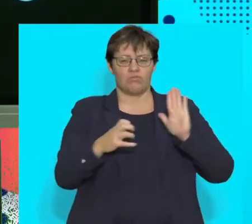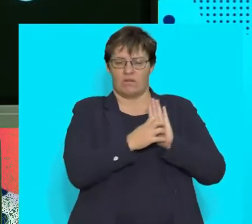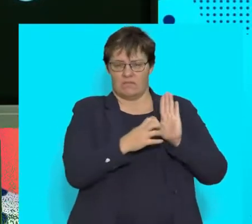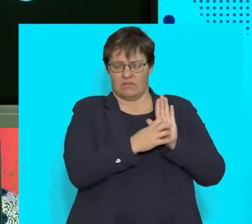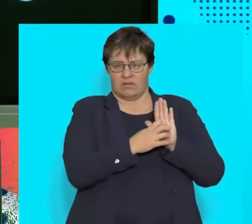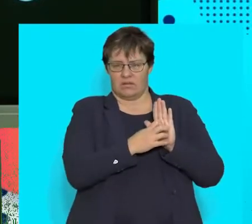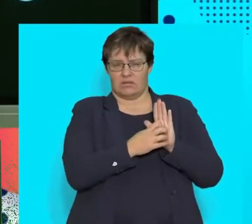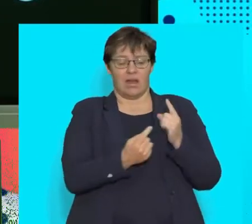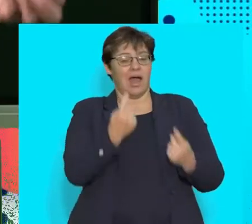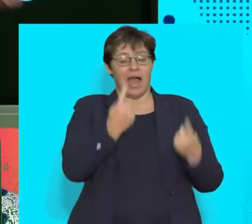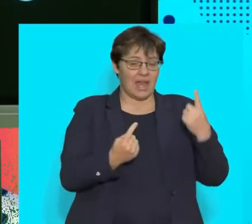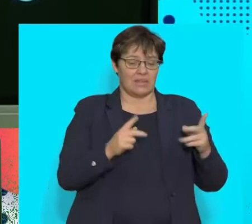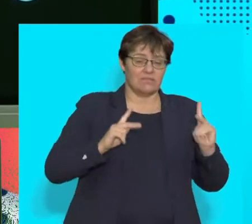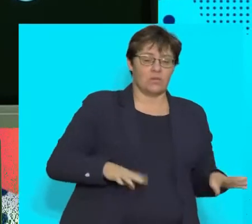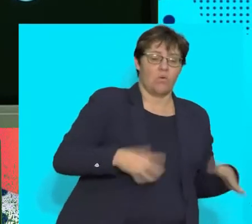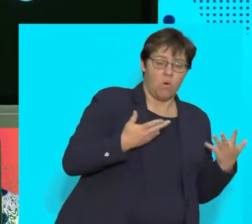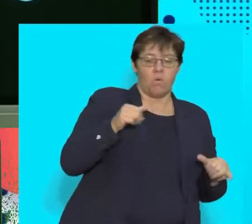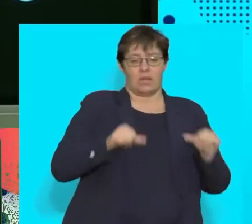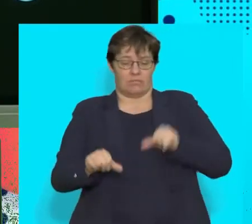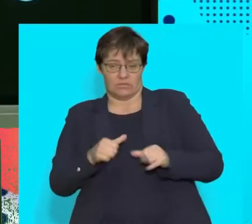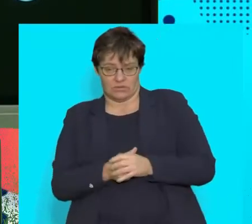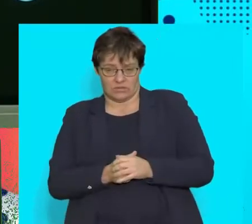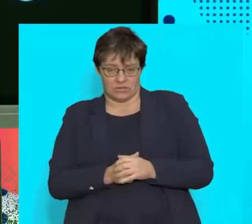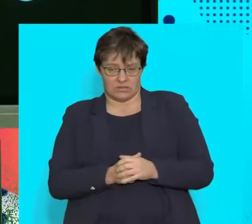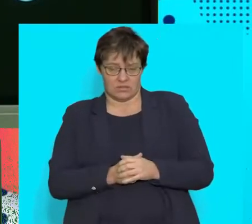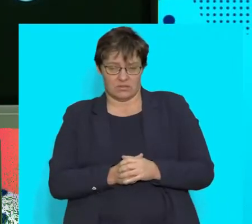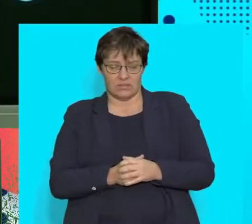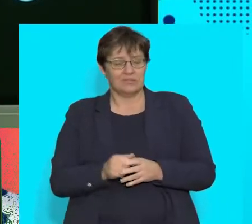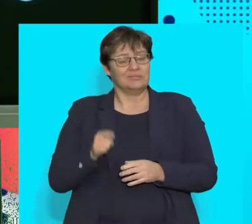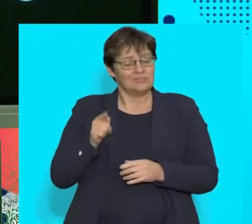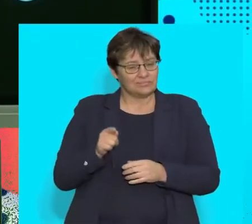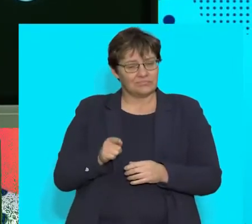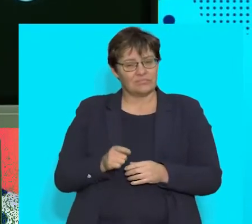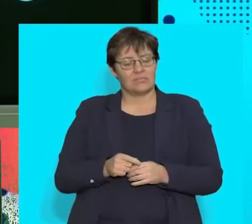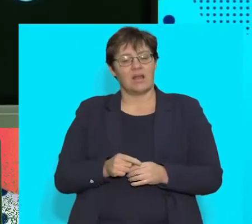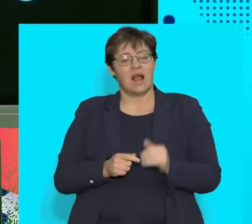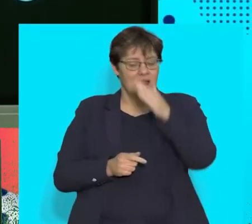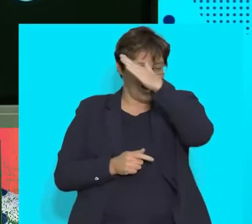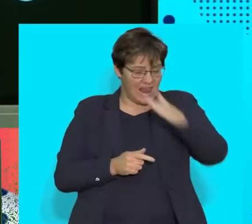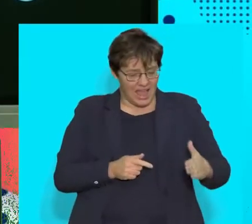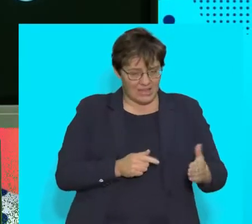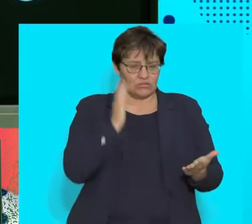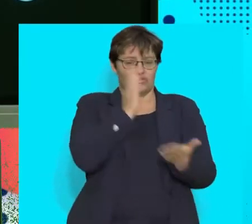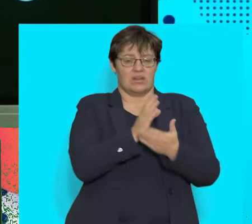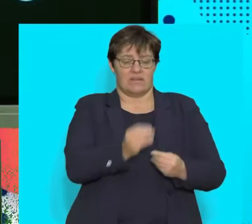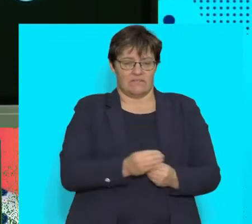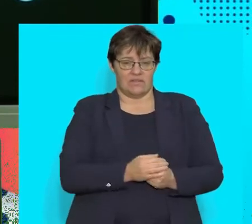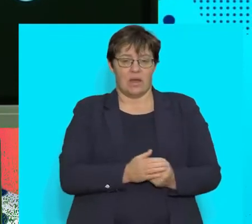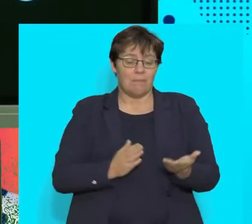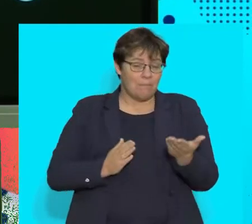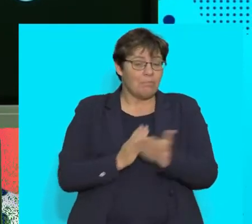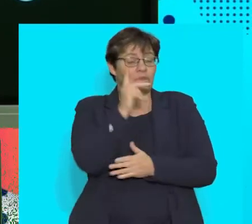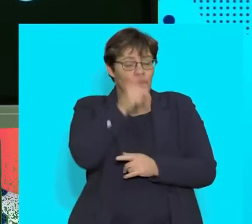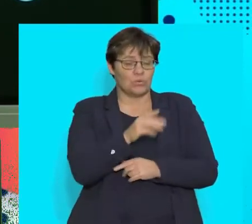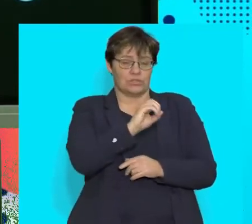we come across in either physics or chemistry? Well, it's that one that has a straight line to it, that passes through